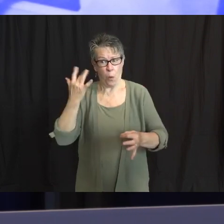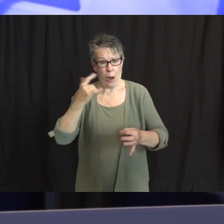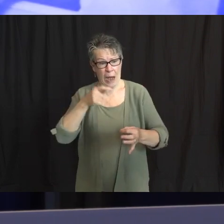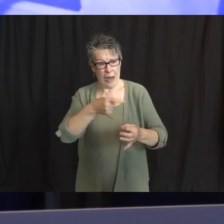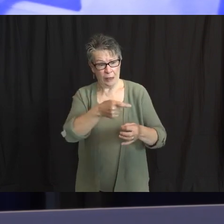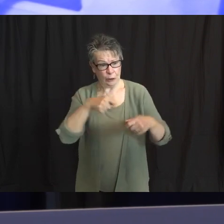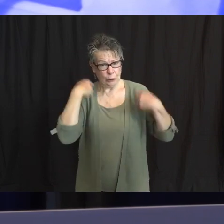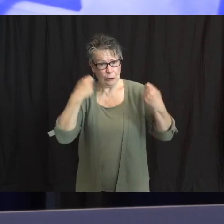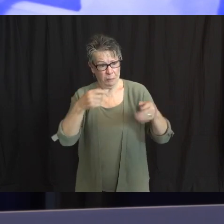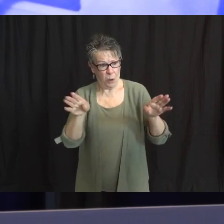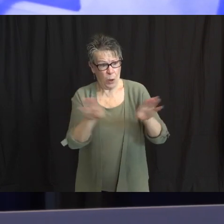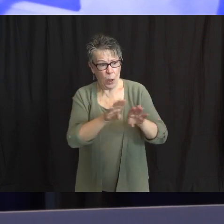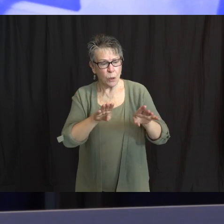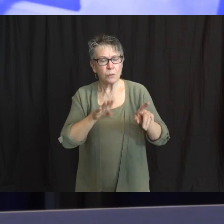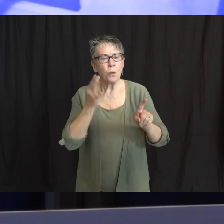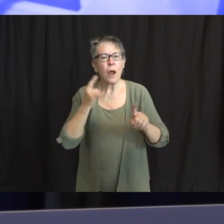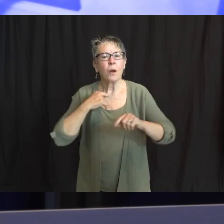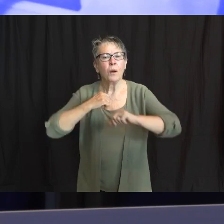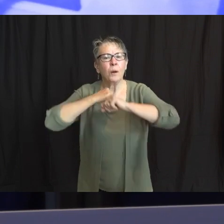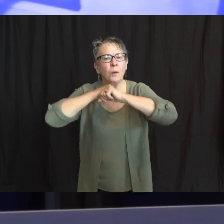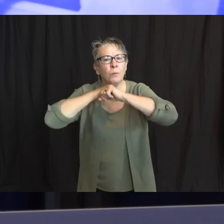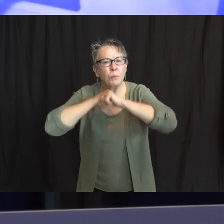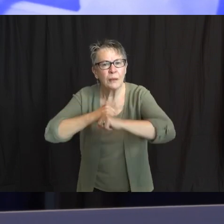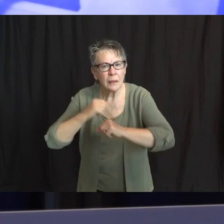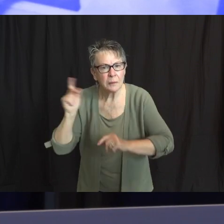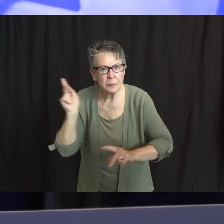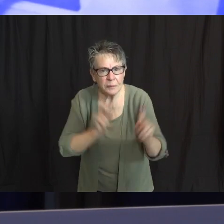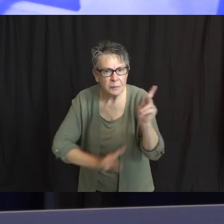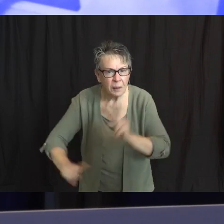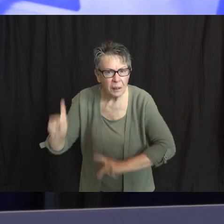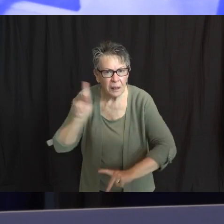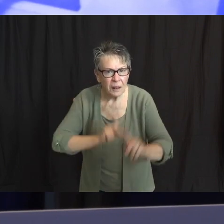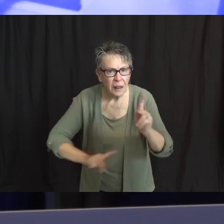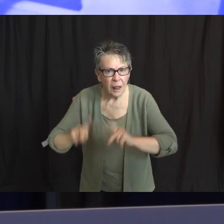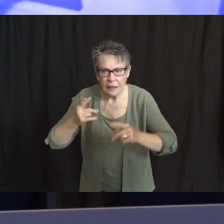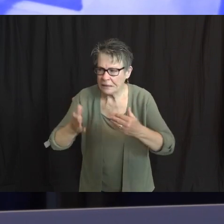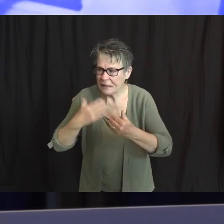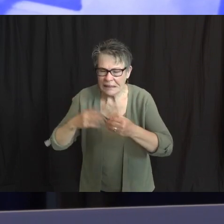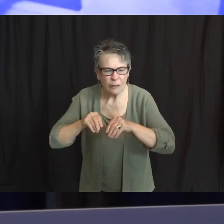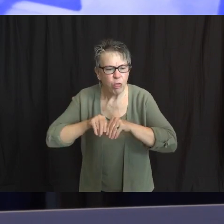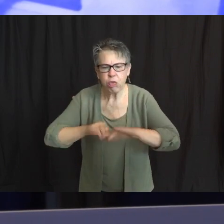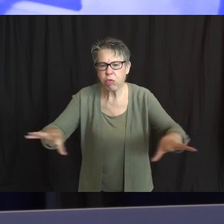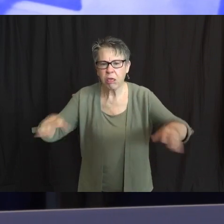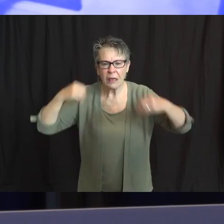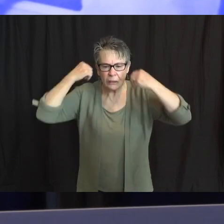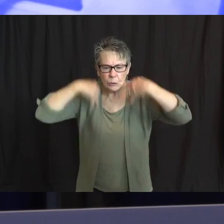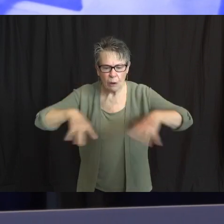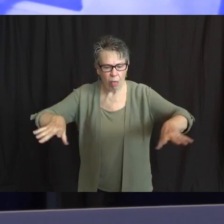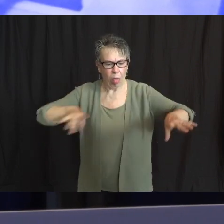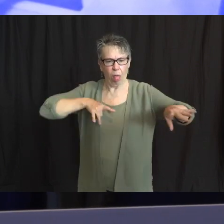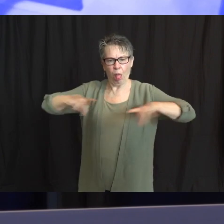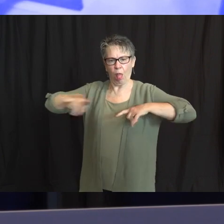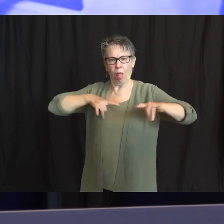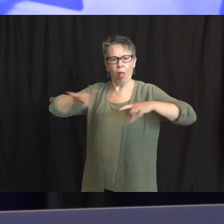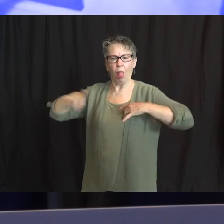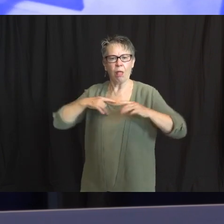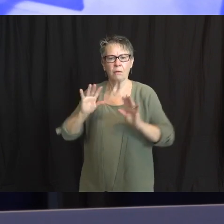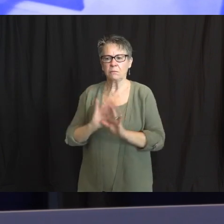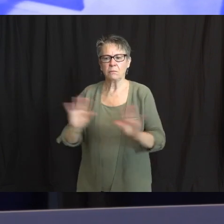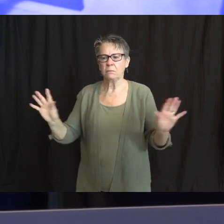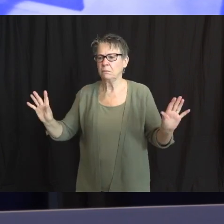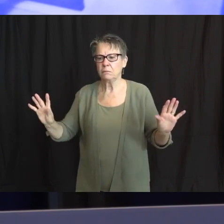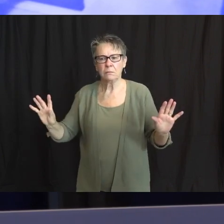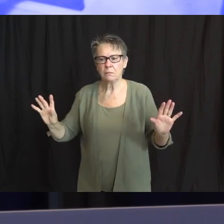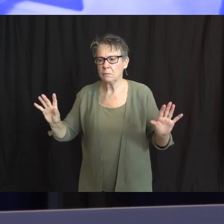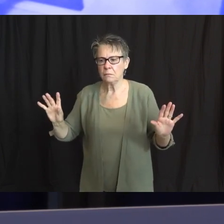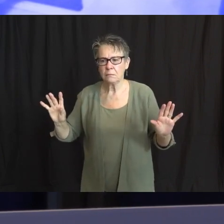to that point, which I think we will in short order, but for now, today's actions at that gym were a violation of the EO. And again, that's